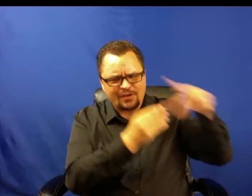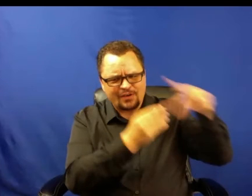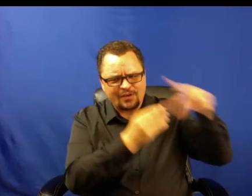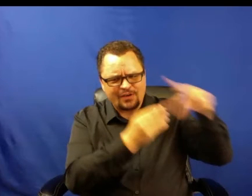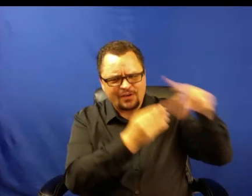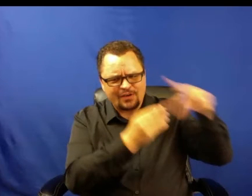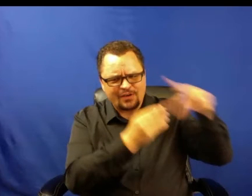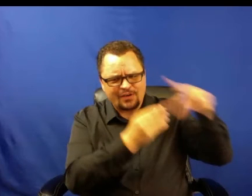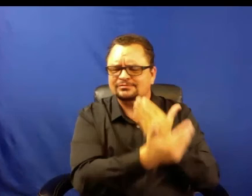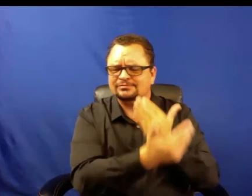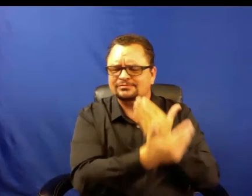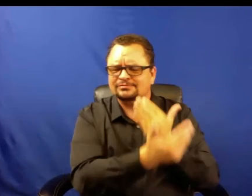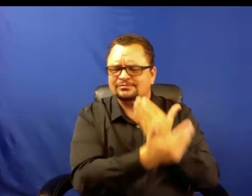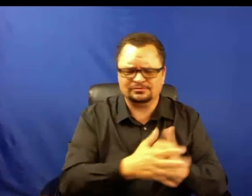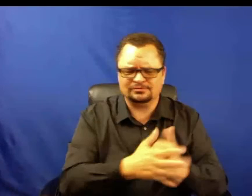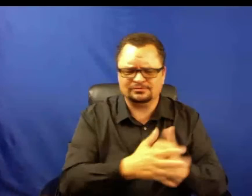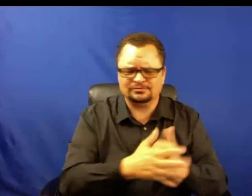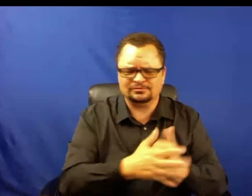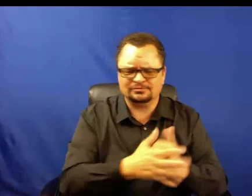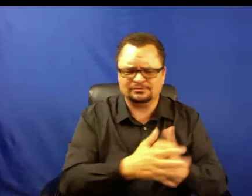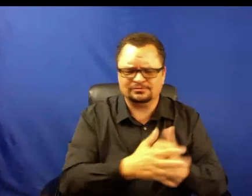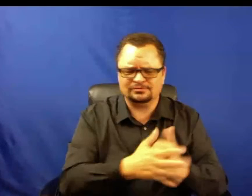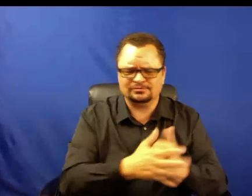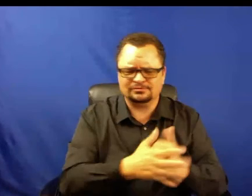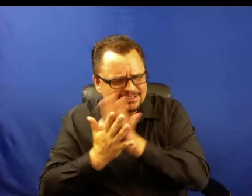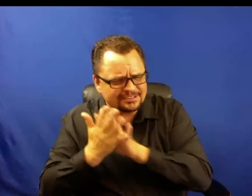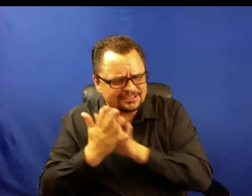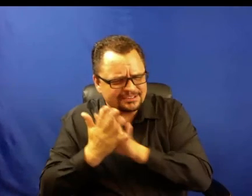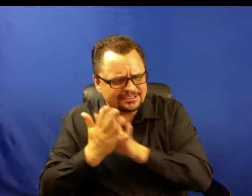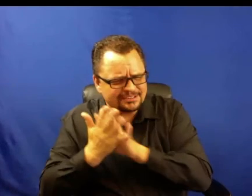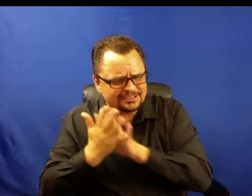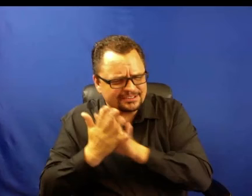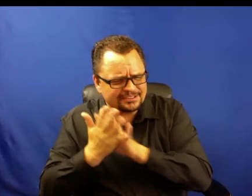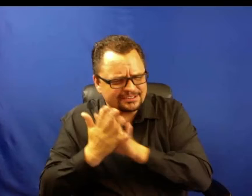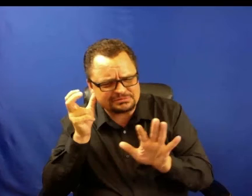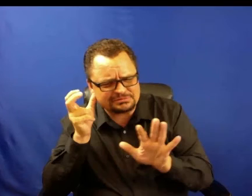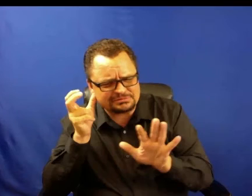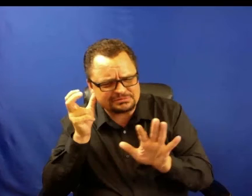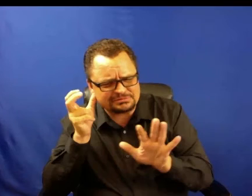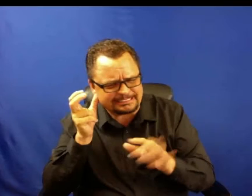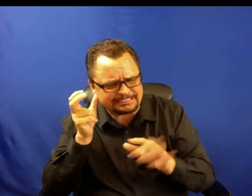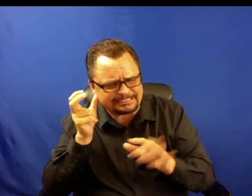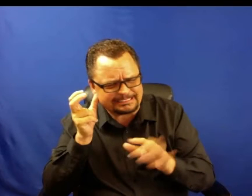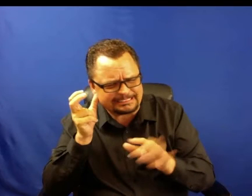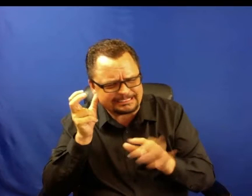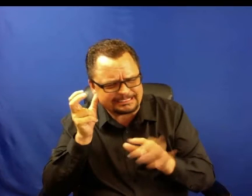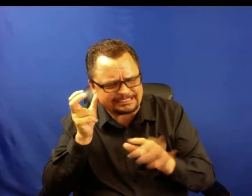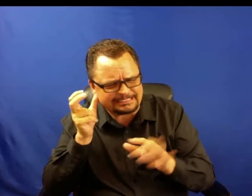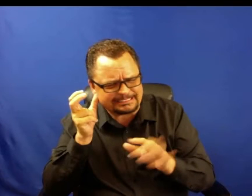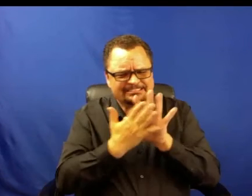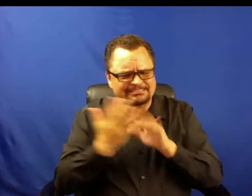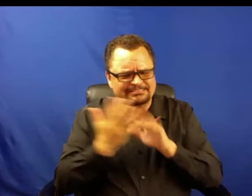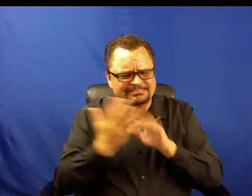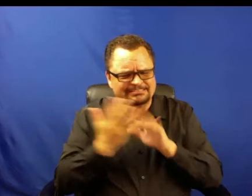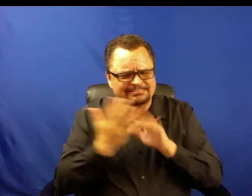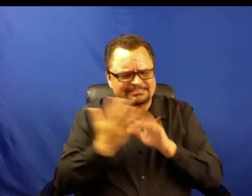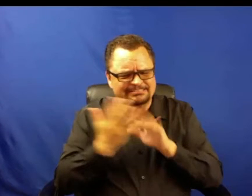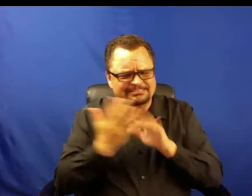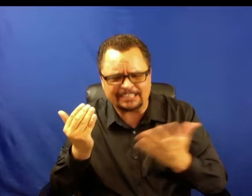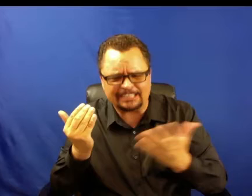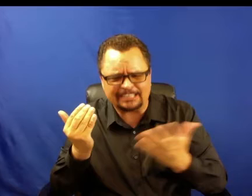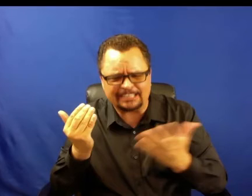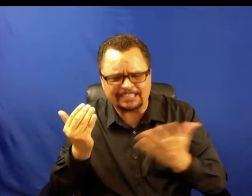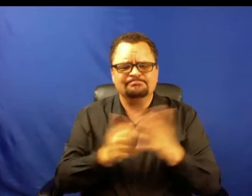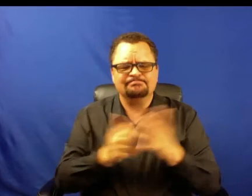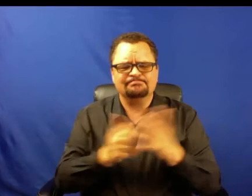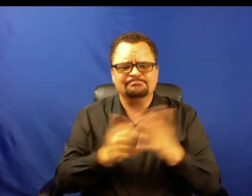geekish. Yes, I check it every day. Right? Yeah. But, and truly, I think what it does is make it approachable for